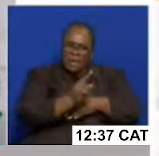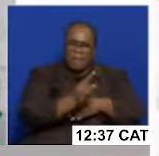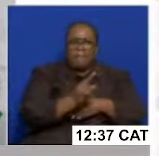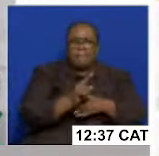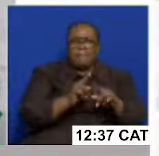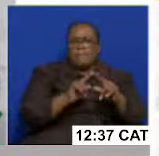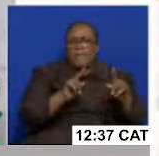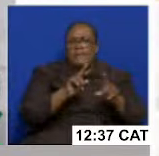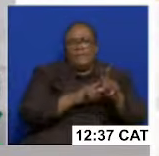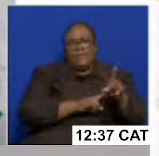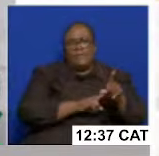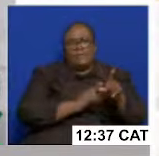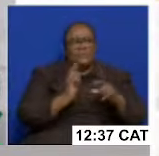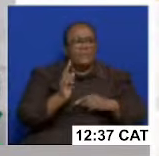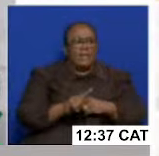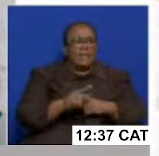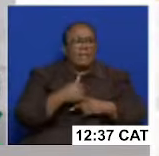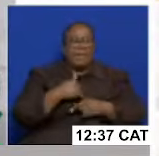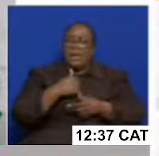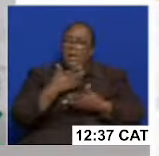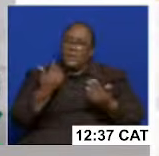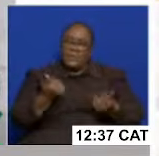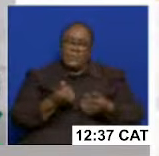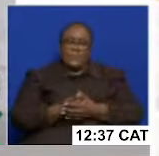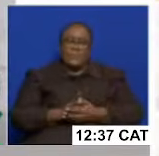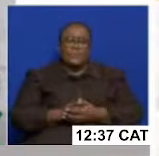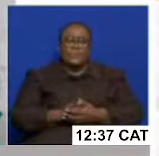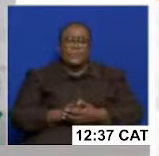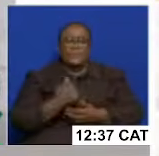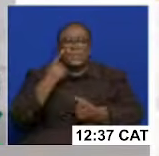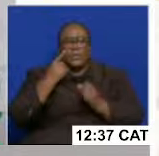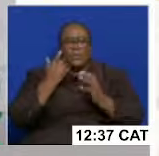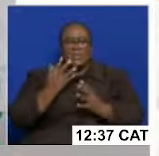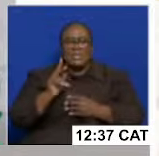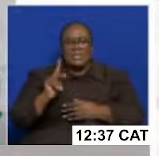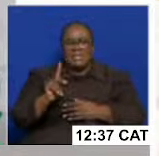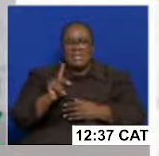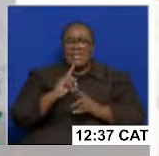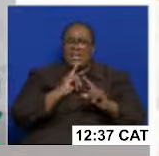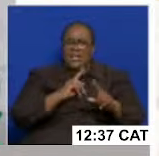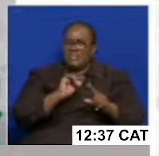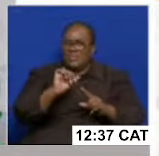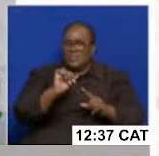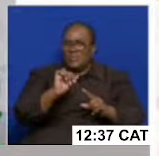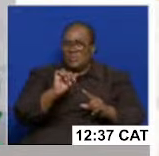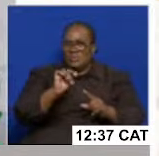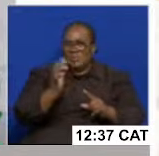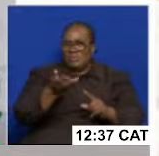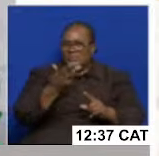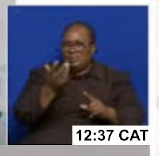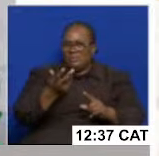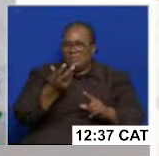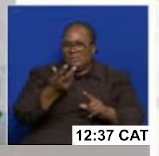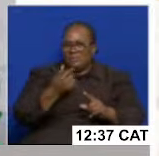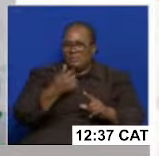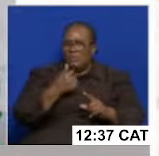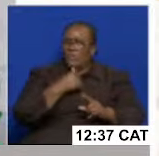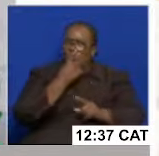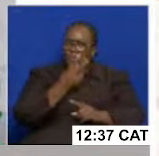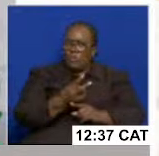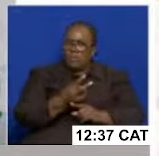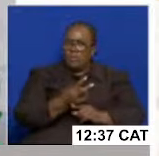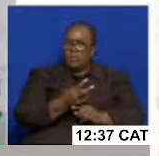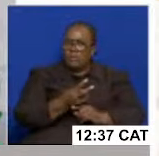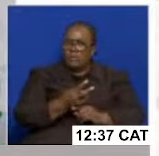don't know. Witness Kate, does that answer make sense when you consider the importance of chain of command? Meaning